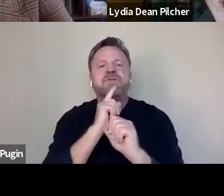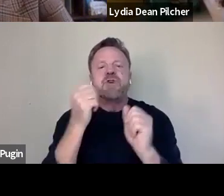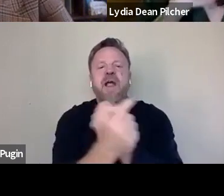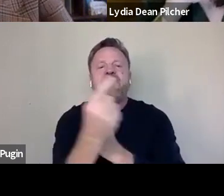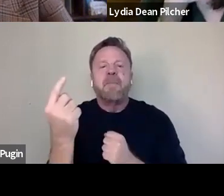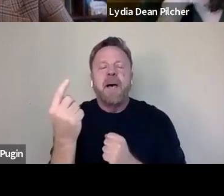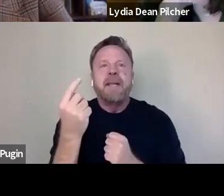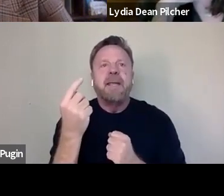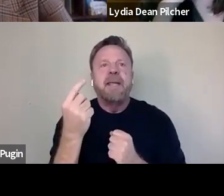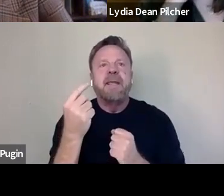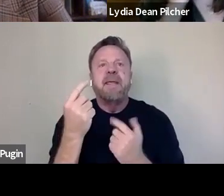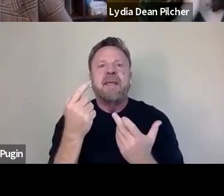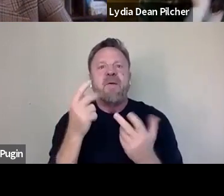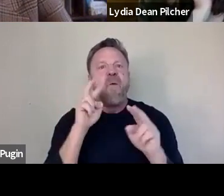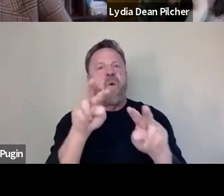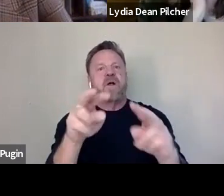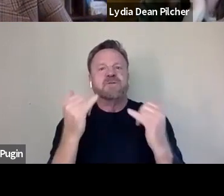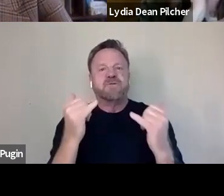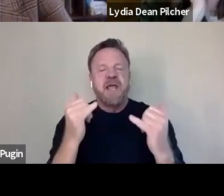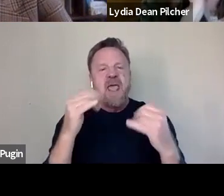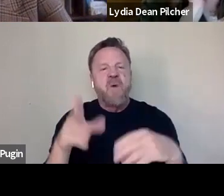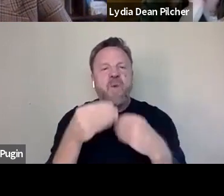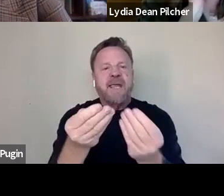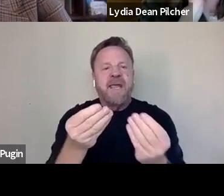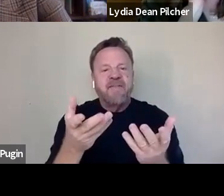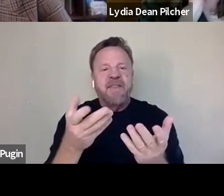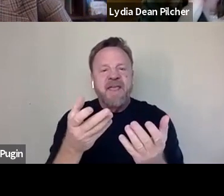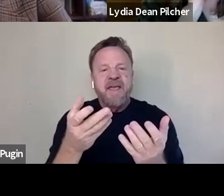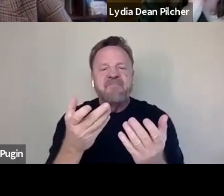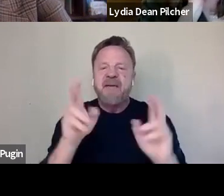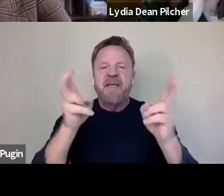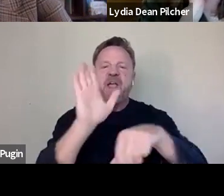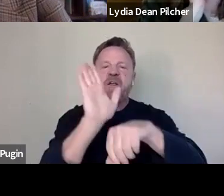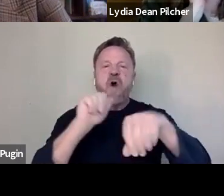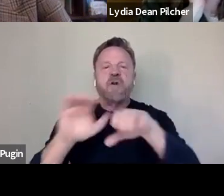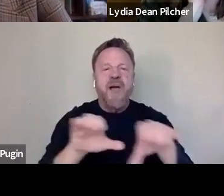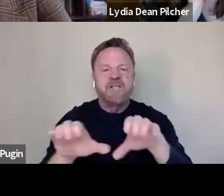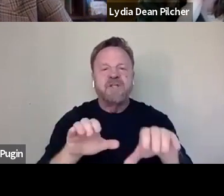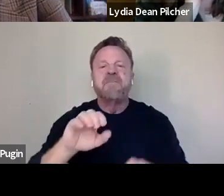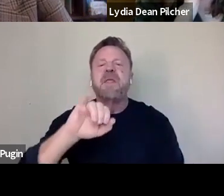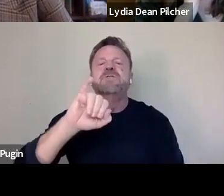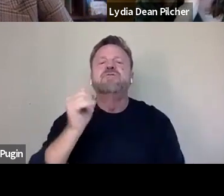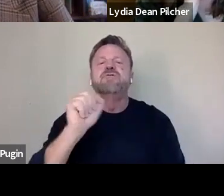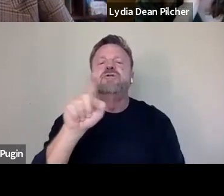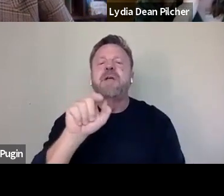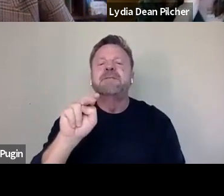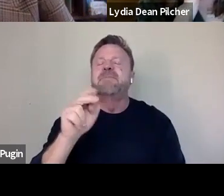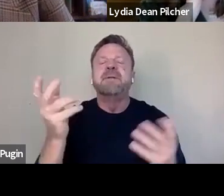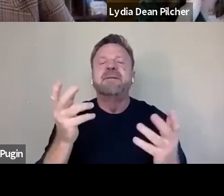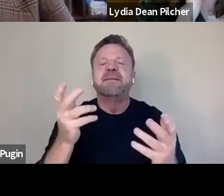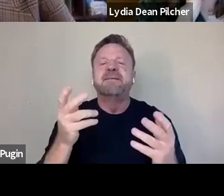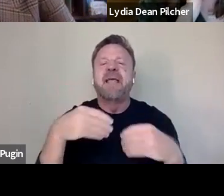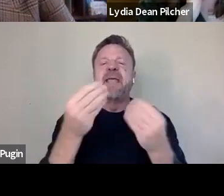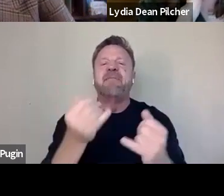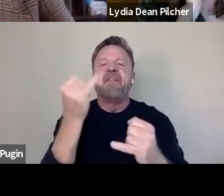everybody who's with us today, we give them a call to action. So Jasmine, over to you for the final question, and then we'll